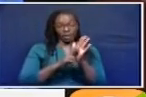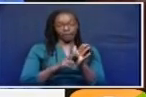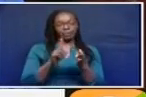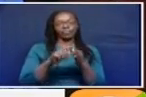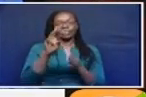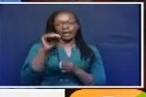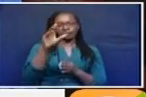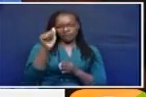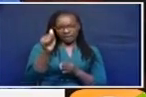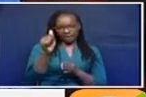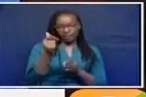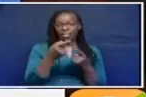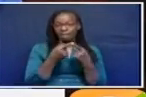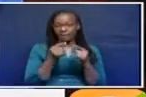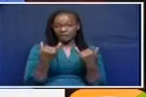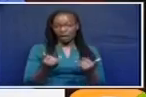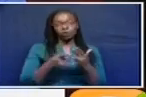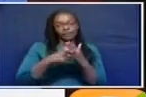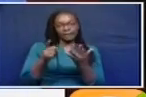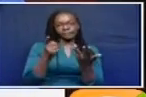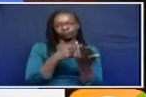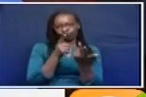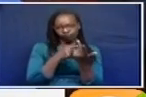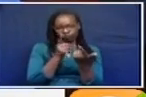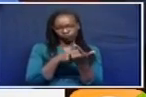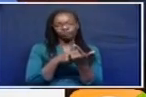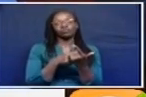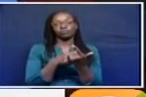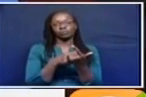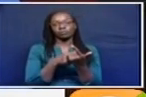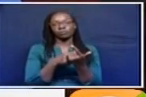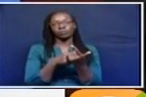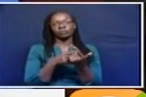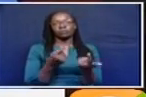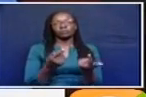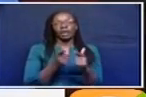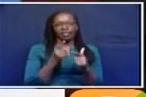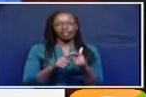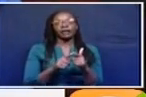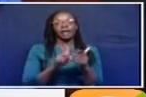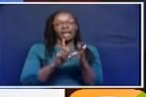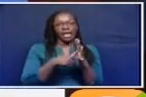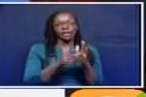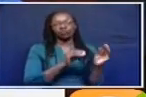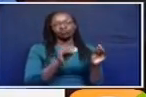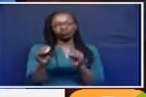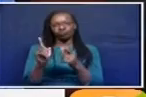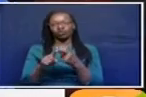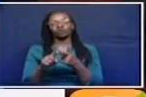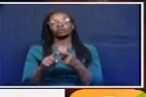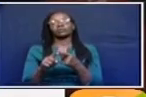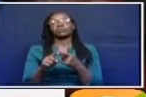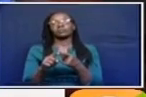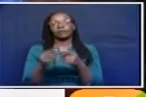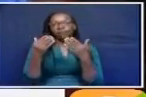is they've started counting, or rather, tallying of the votes, and then before they go into counting, that is just the verification of